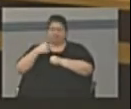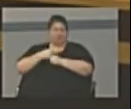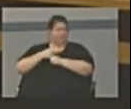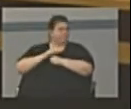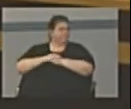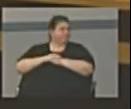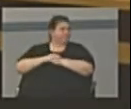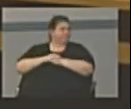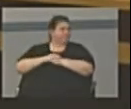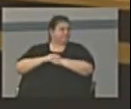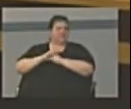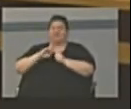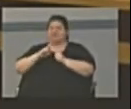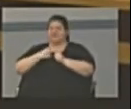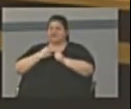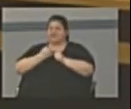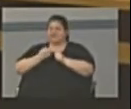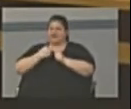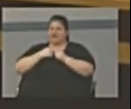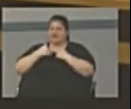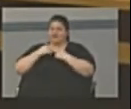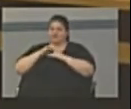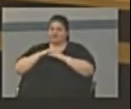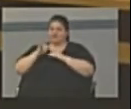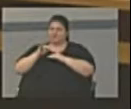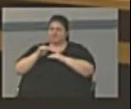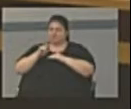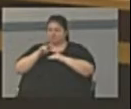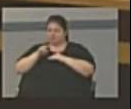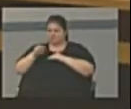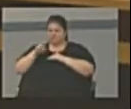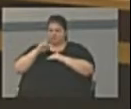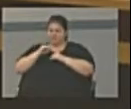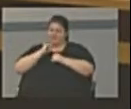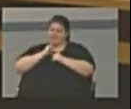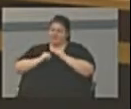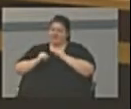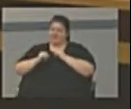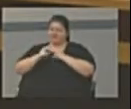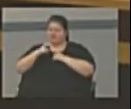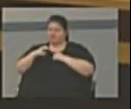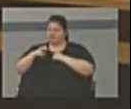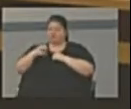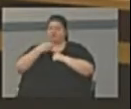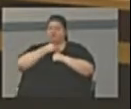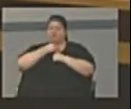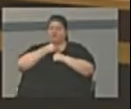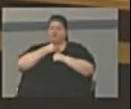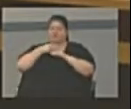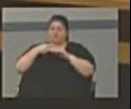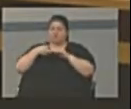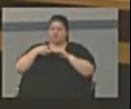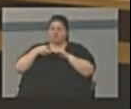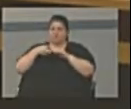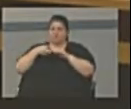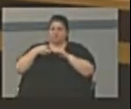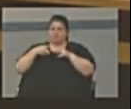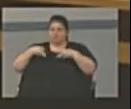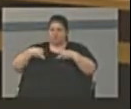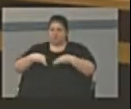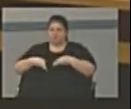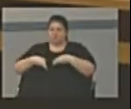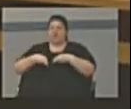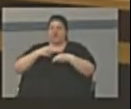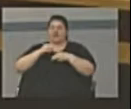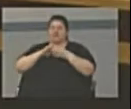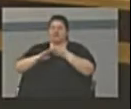have is on January the 22nd will be our last trap, neuter, and release meeting. And at that meeting afterwards, we will